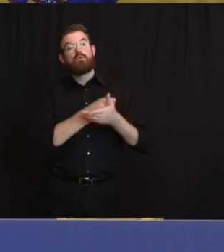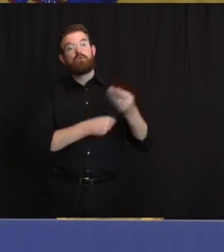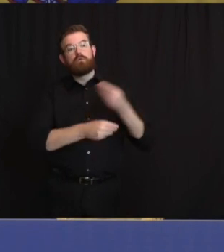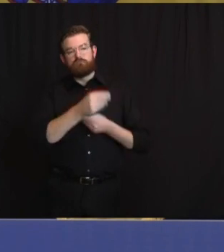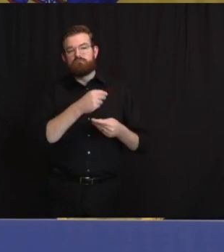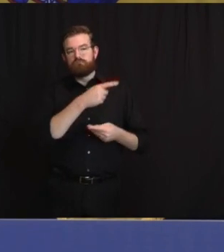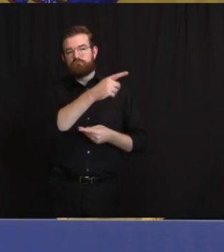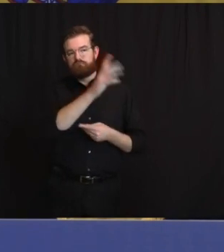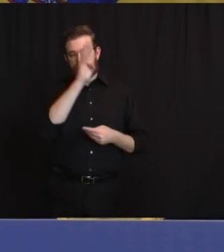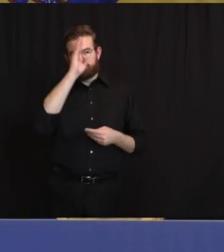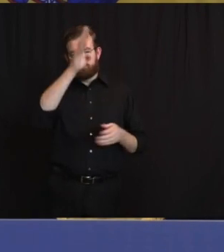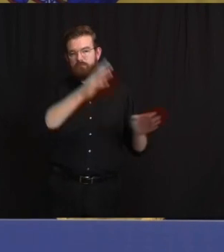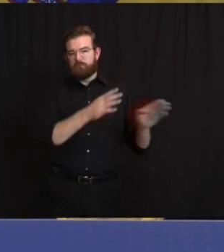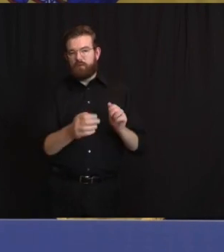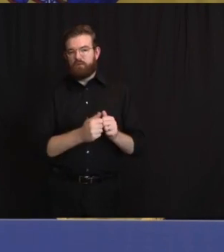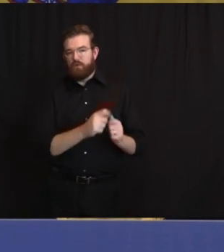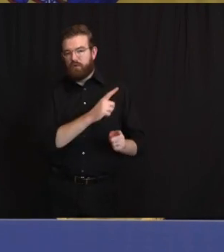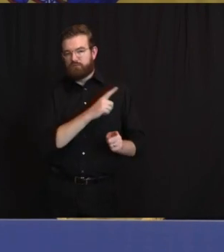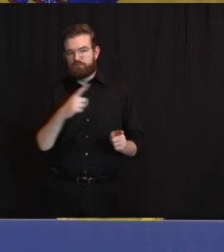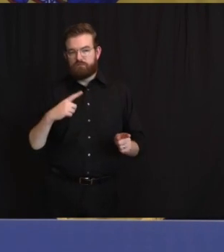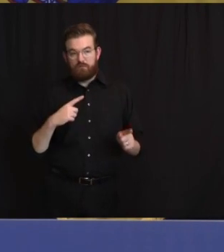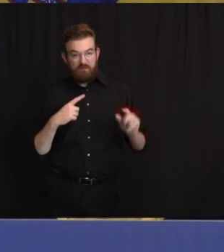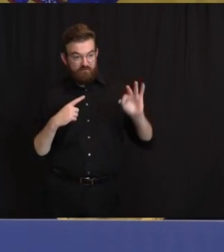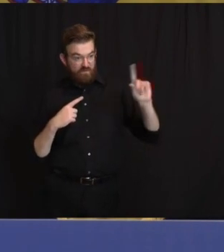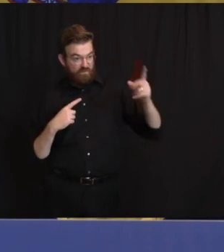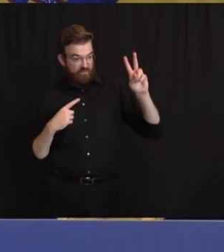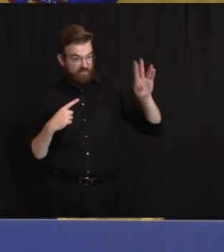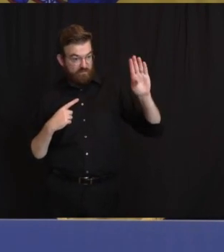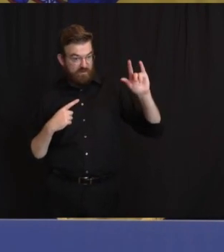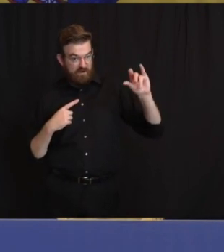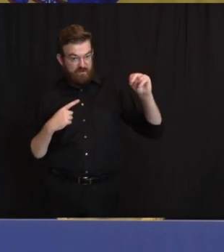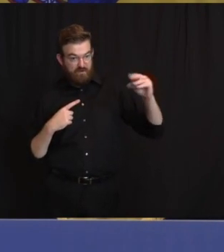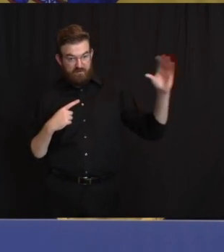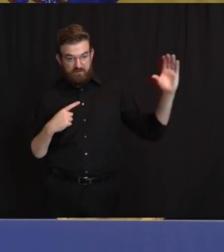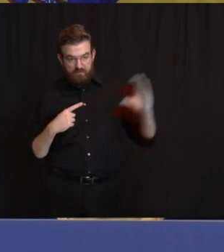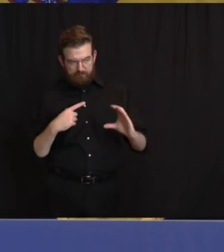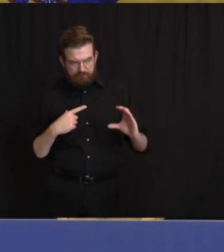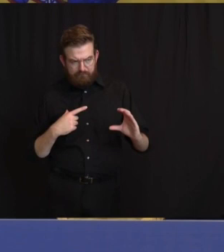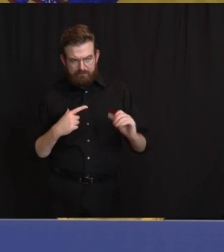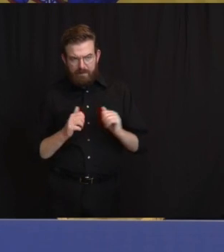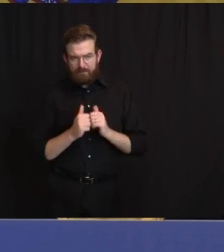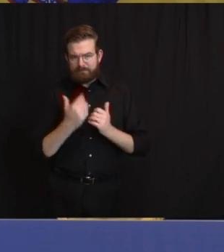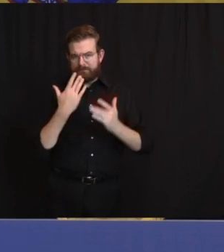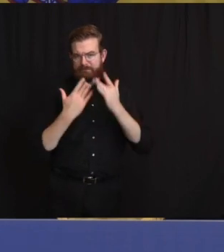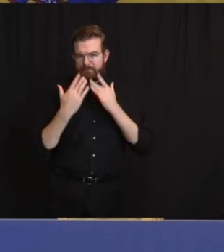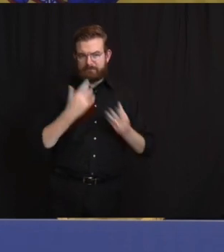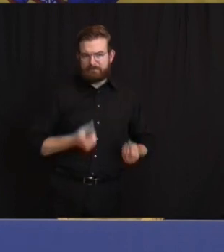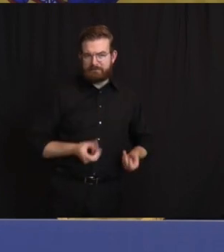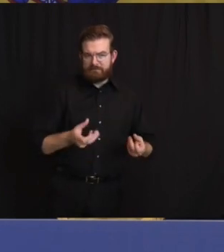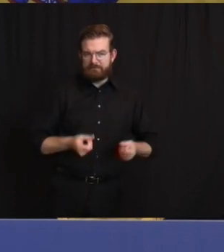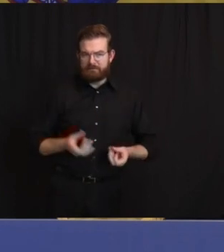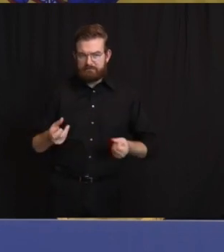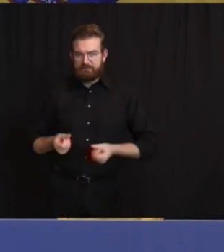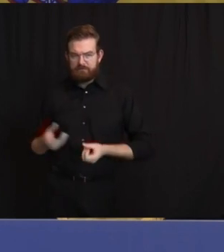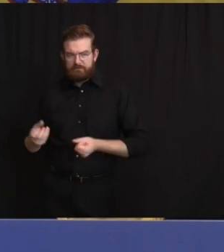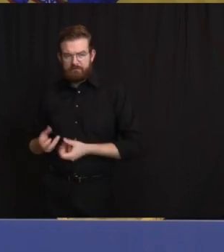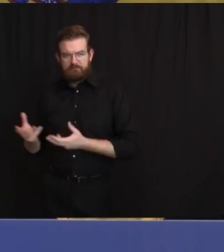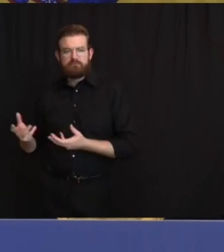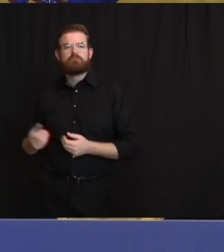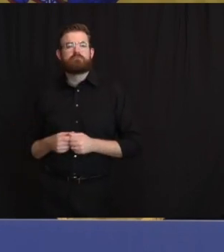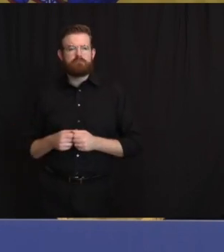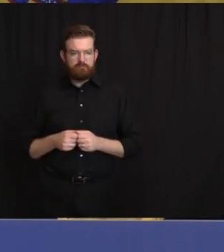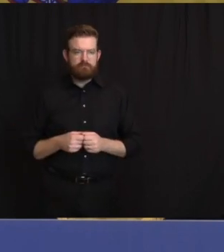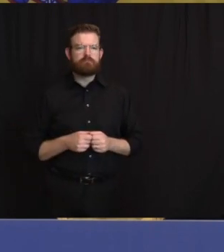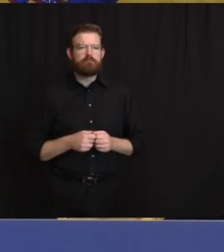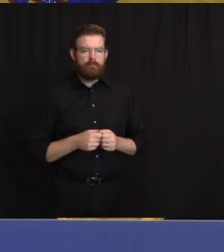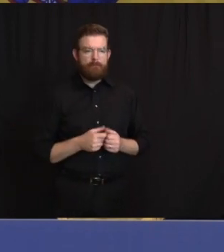spend this money over the coming months, some of which we've announced and some of which we'll be announcing going forward. But there's a plan to spend it all. It's just